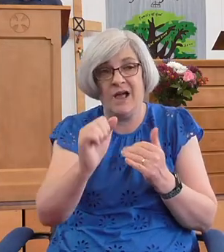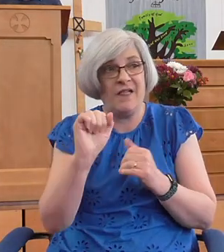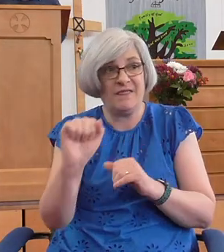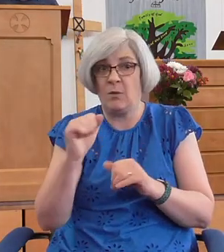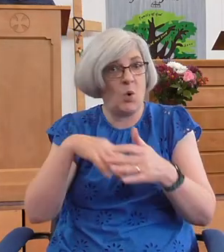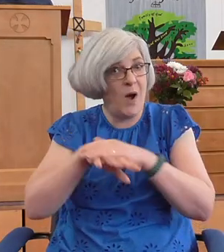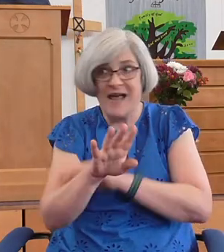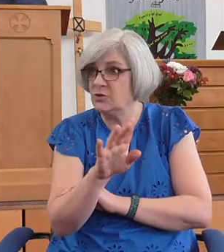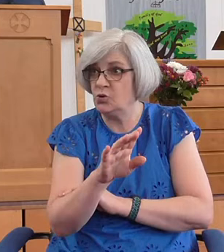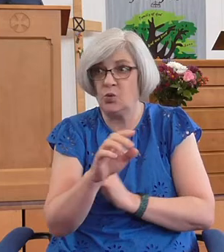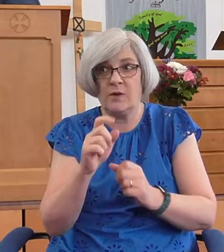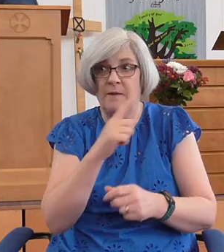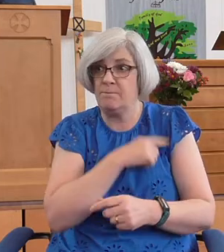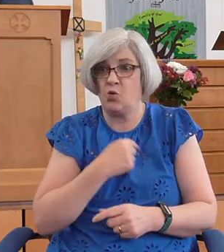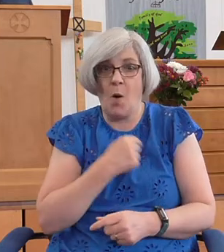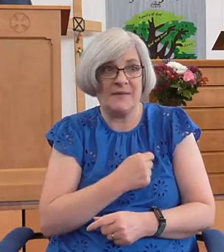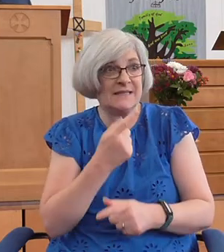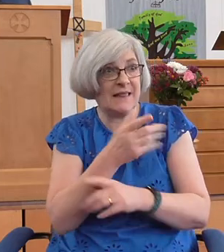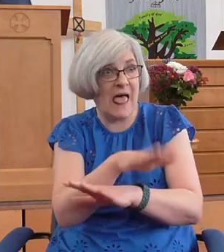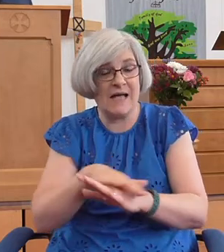would enter the promised land.